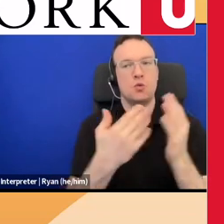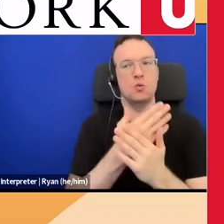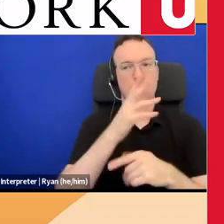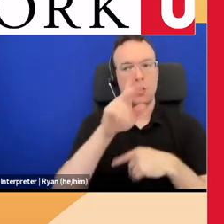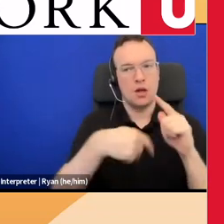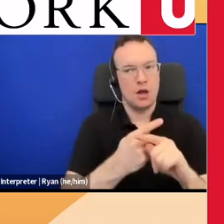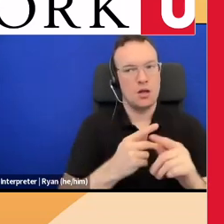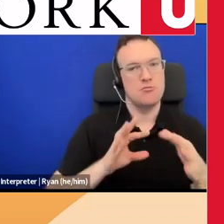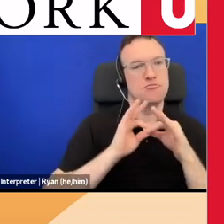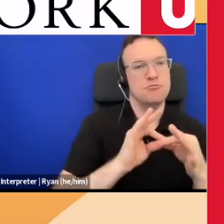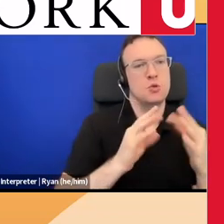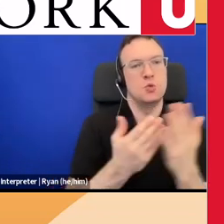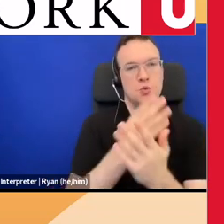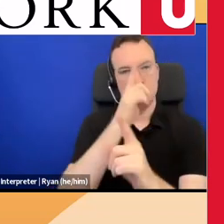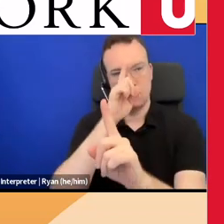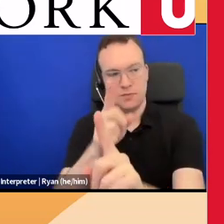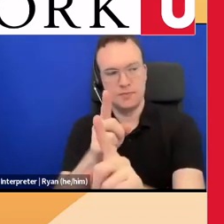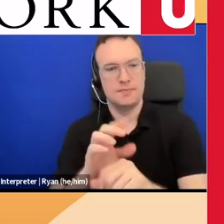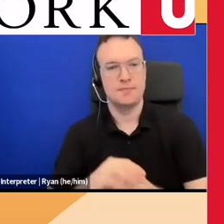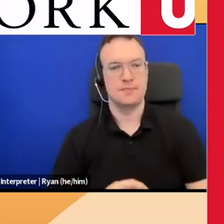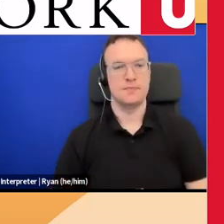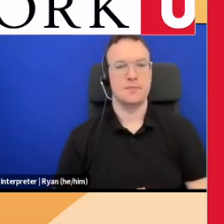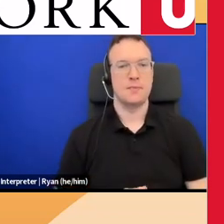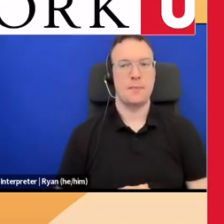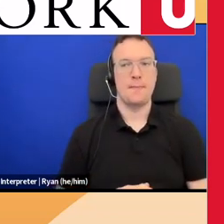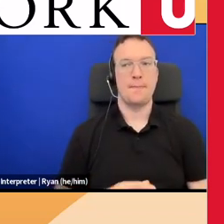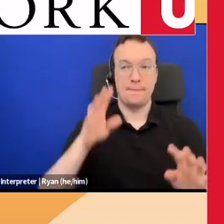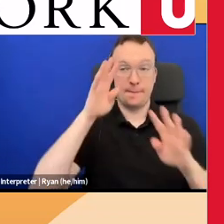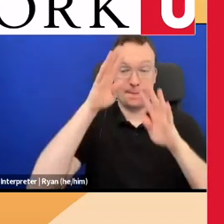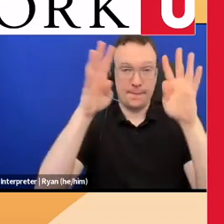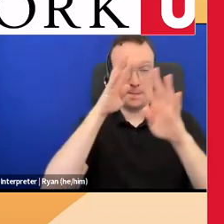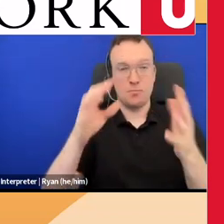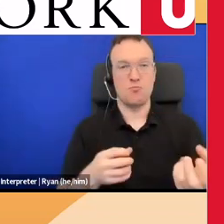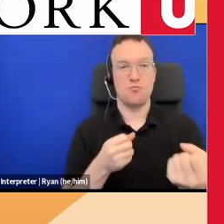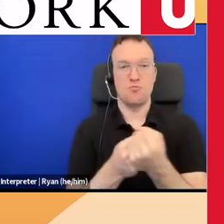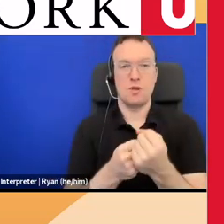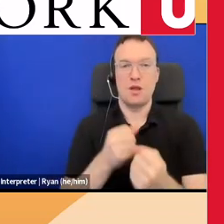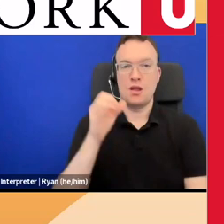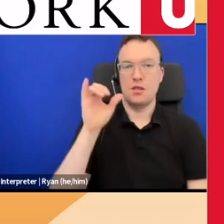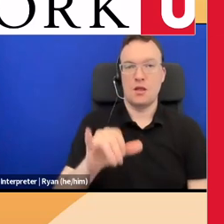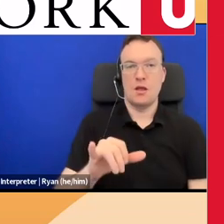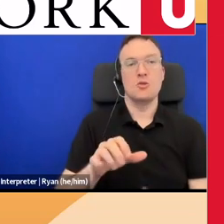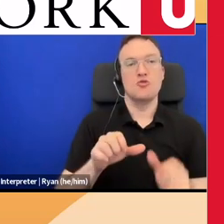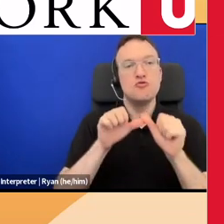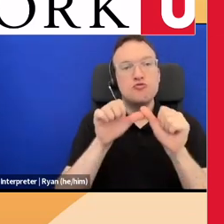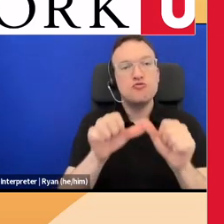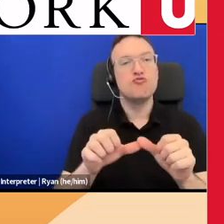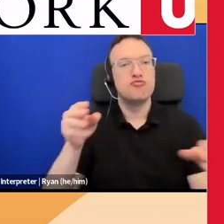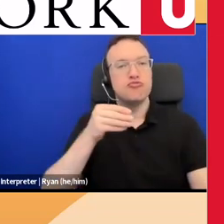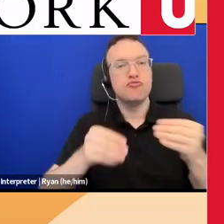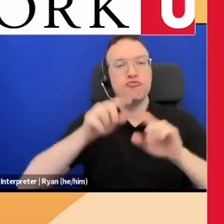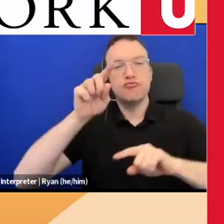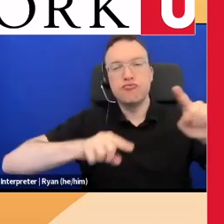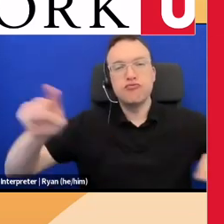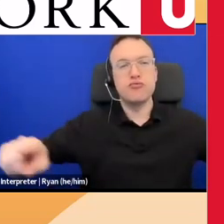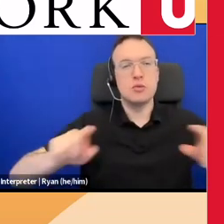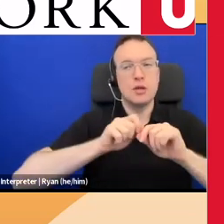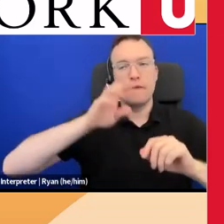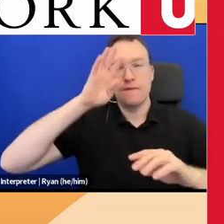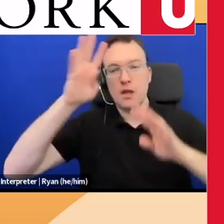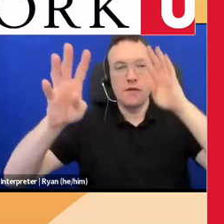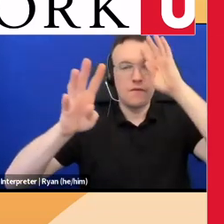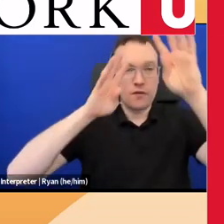relating, new intentions. Creative solidarity is solidarity in a constant flux of invention and